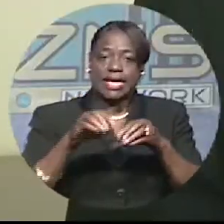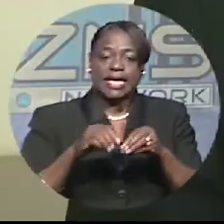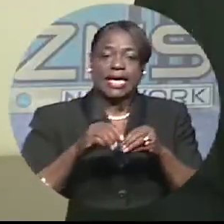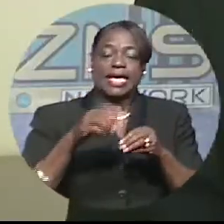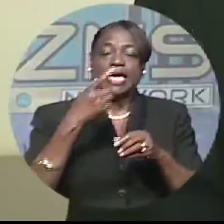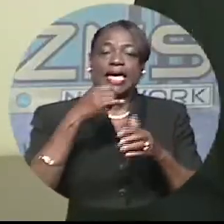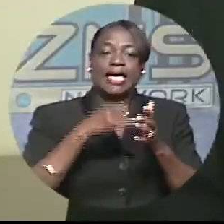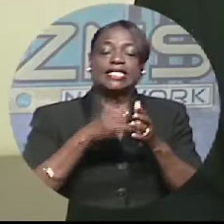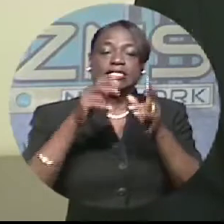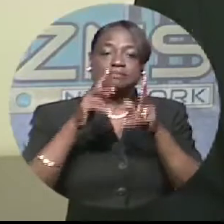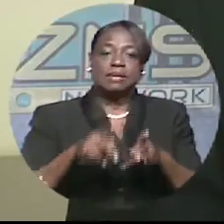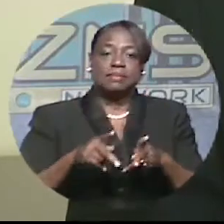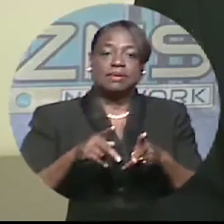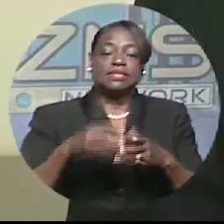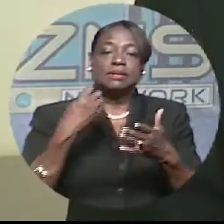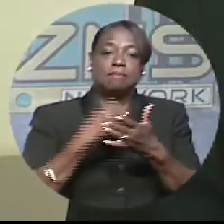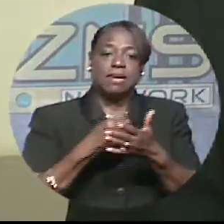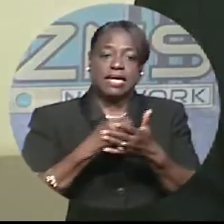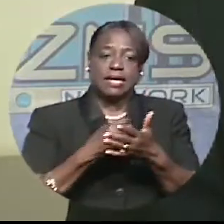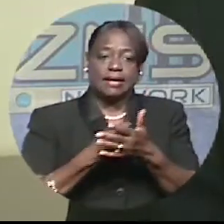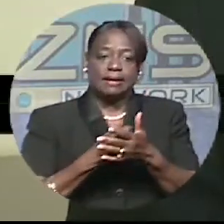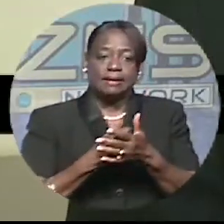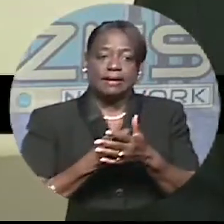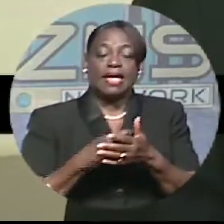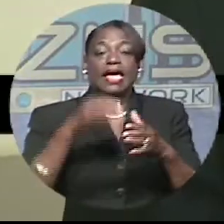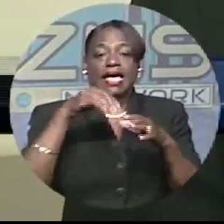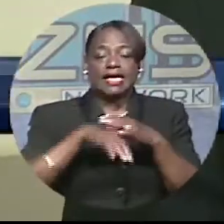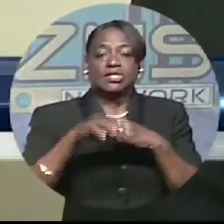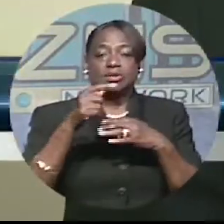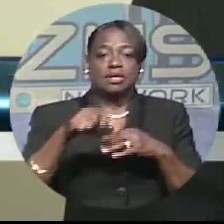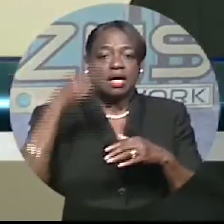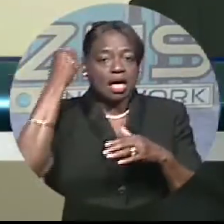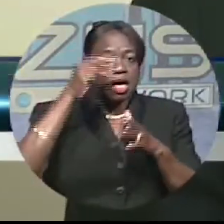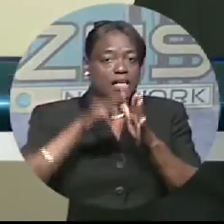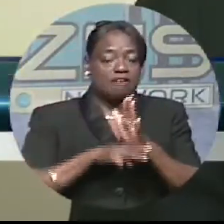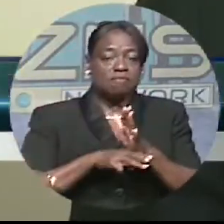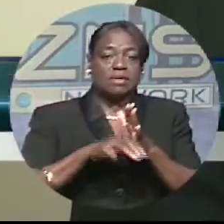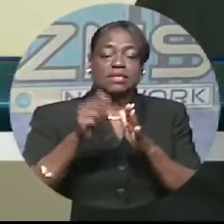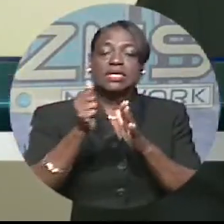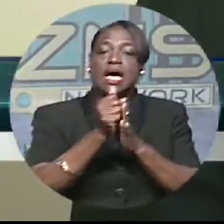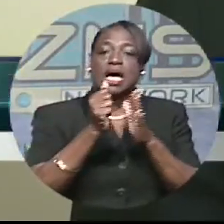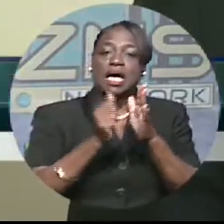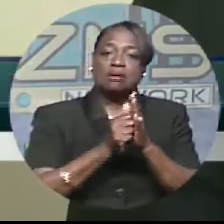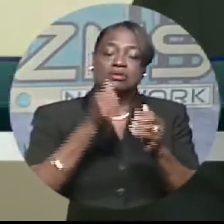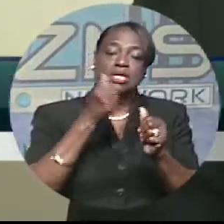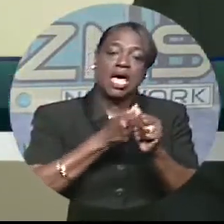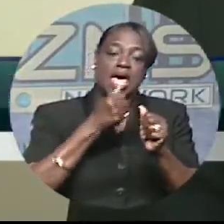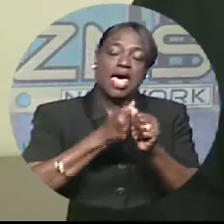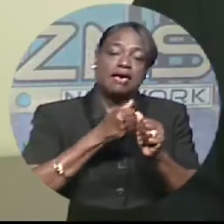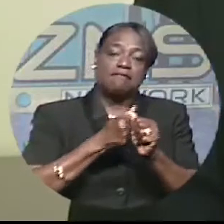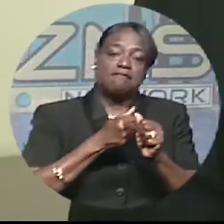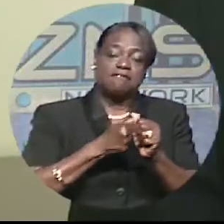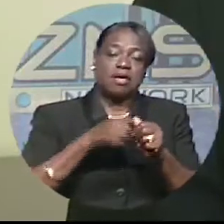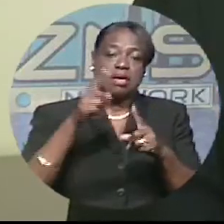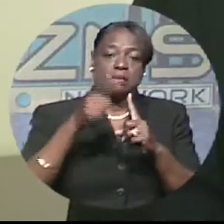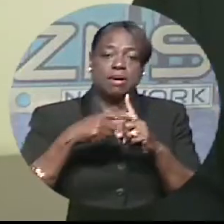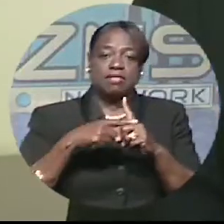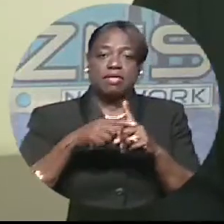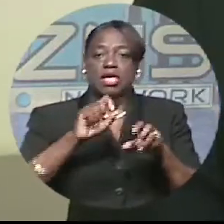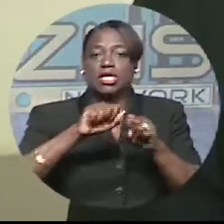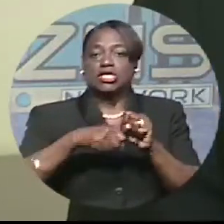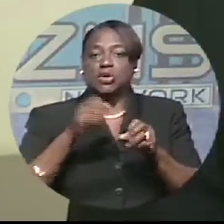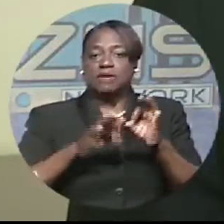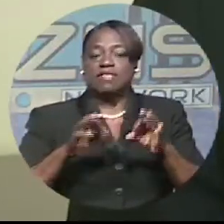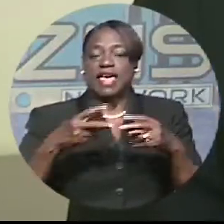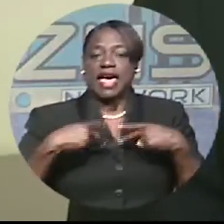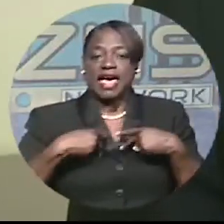receiving monies from them into the government's account monthly because the gaming taxes are paid monthly. And so if they have a policy that they're not going